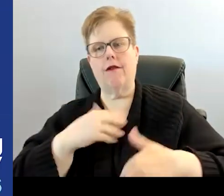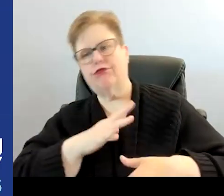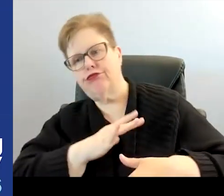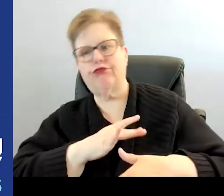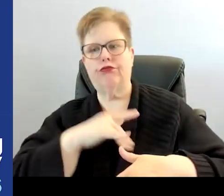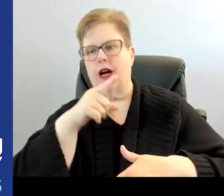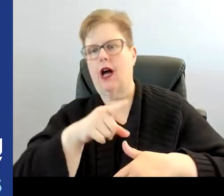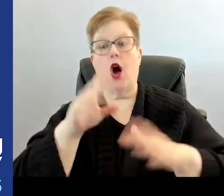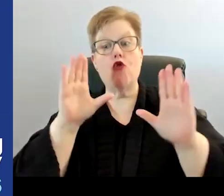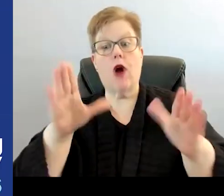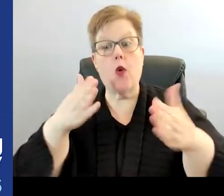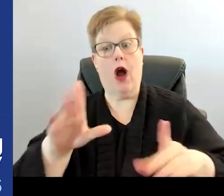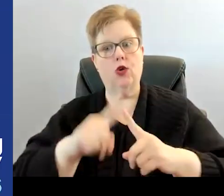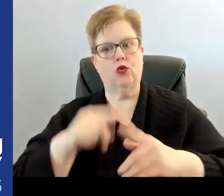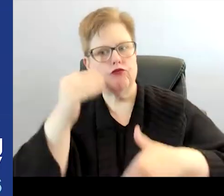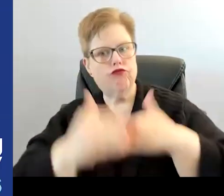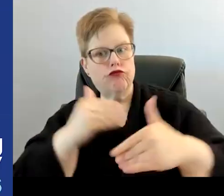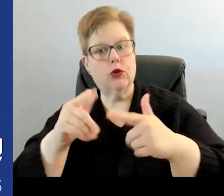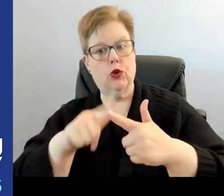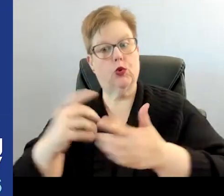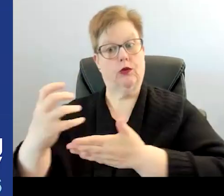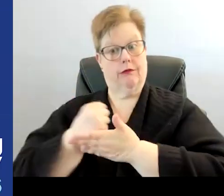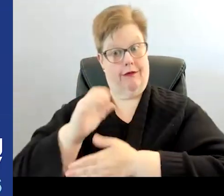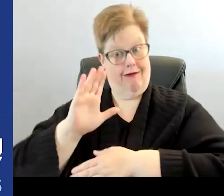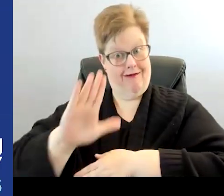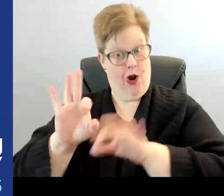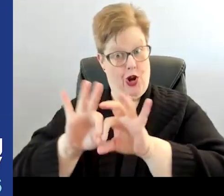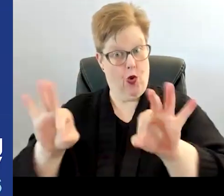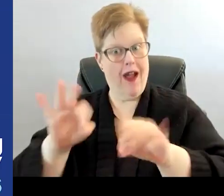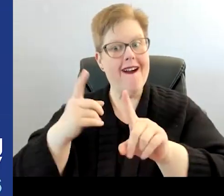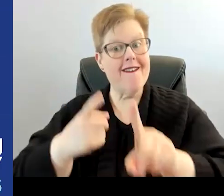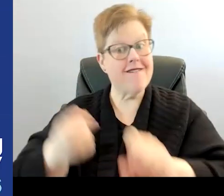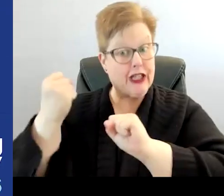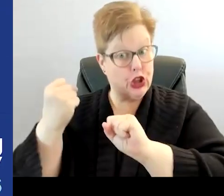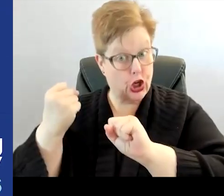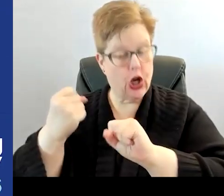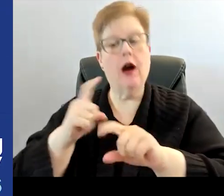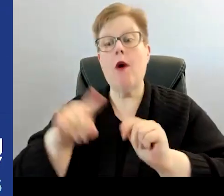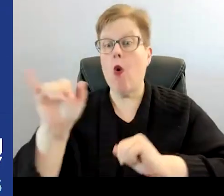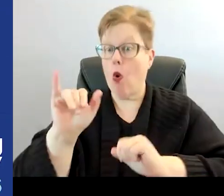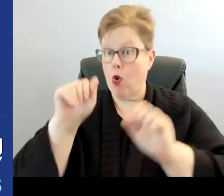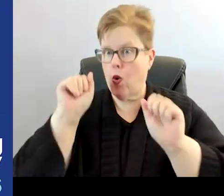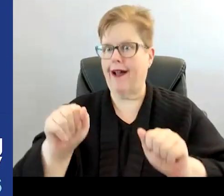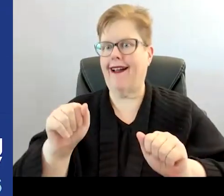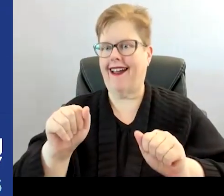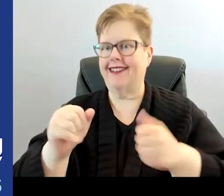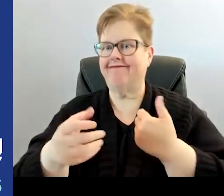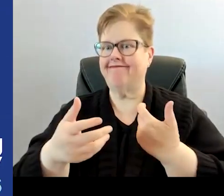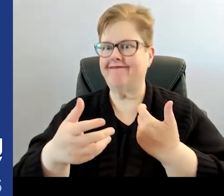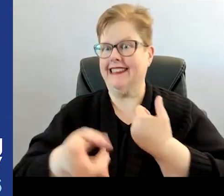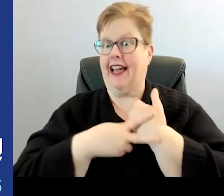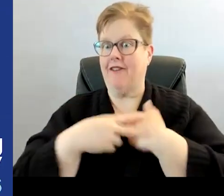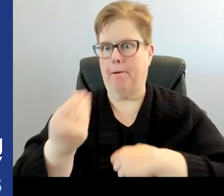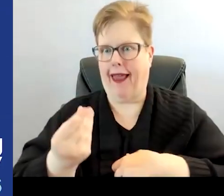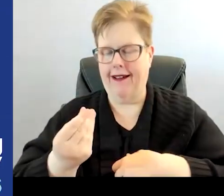that you can not only progress toward earning your degree faster, but you can also save money. And what's